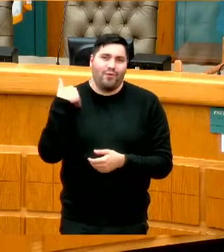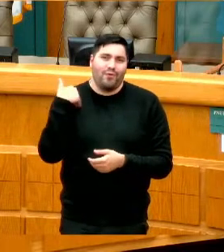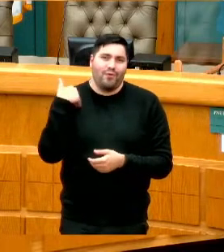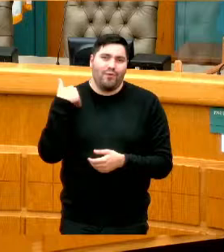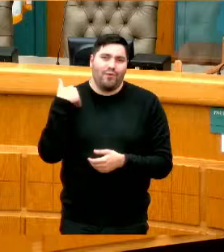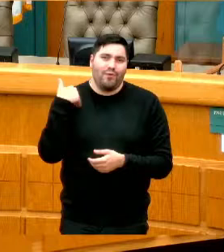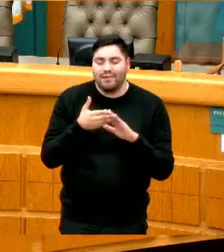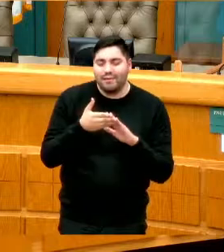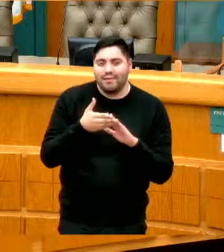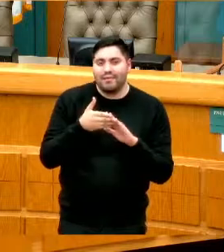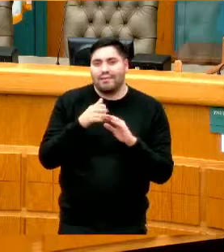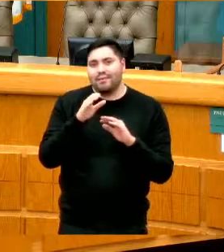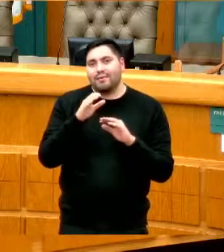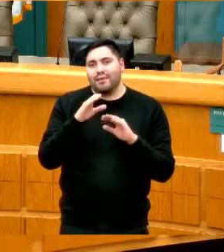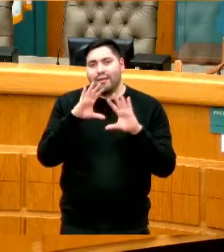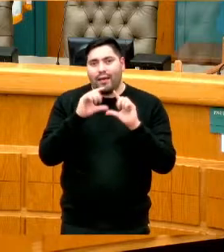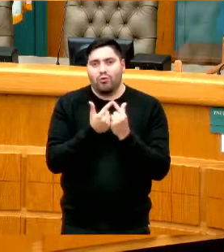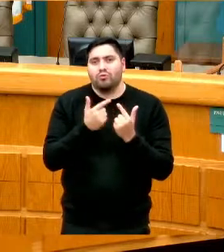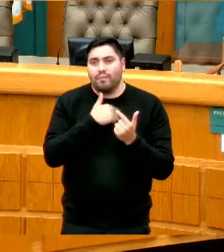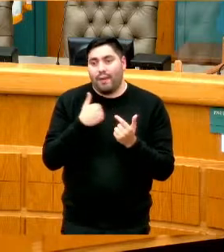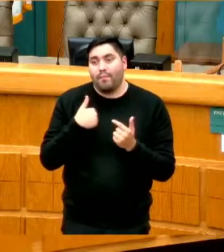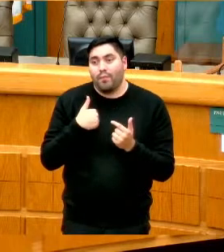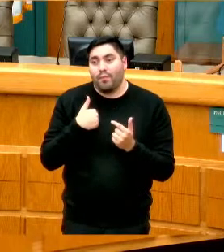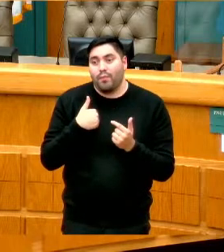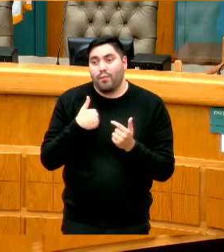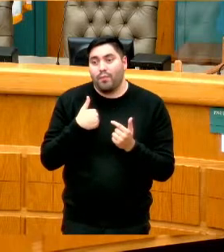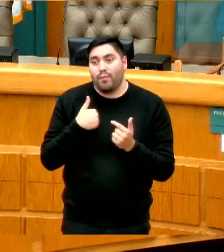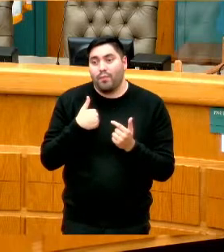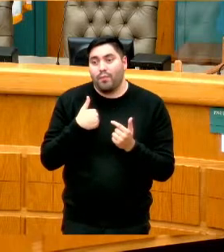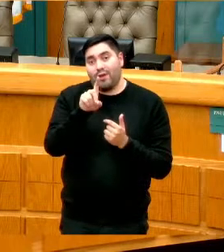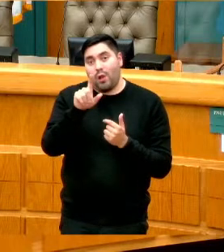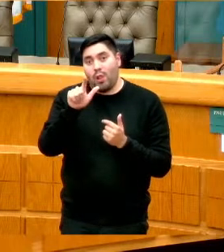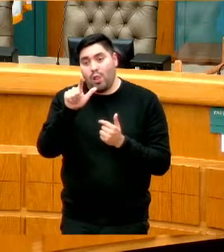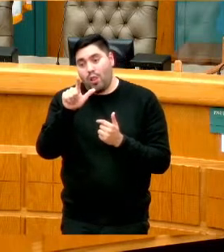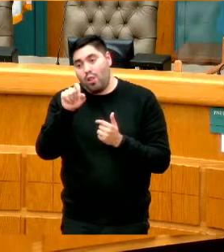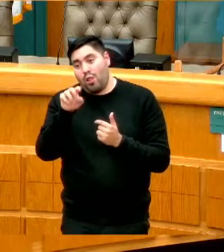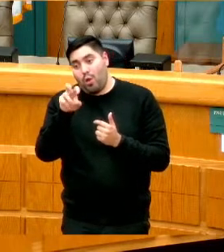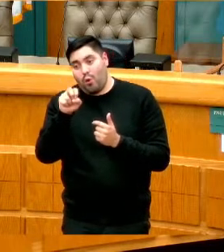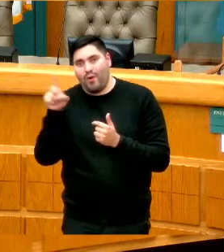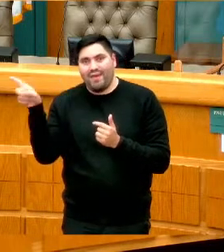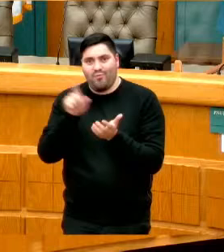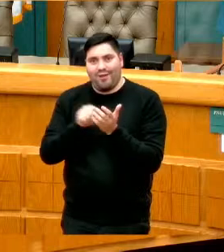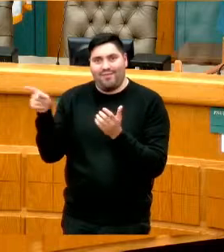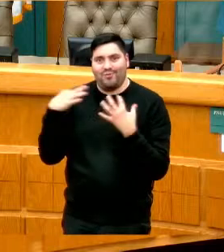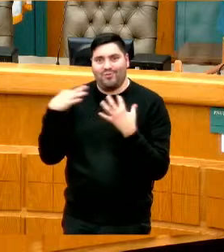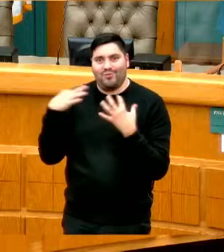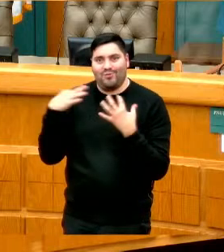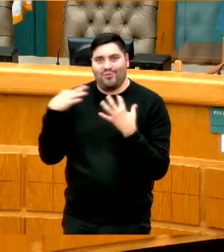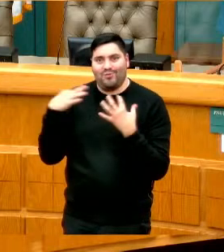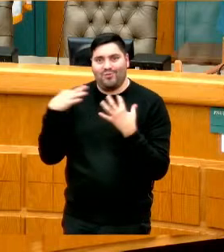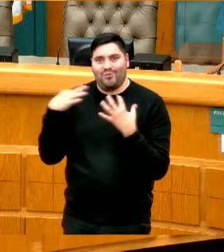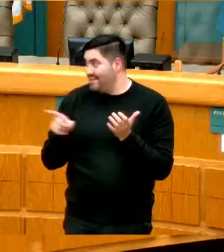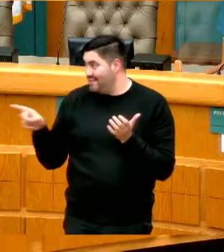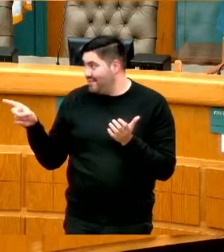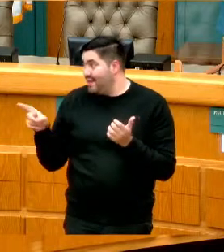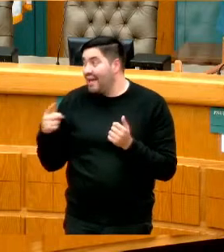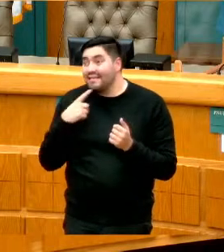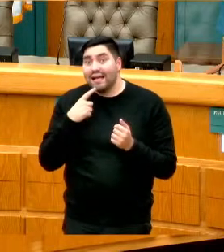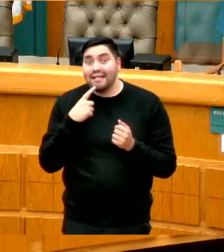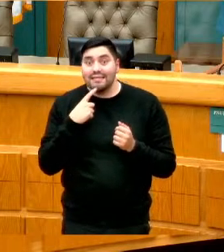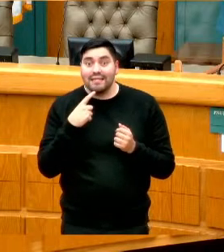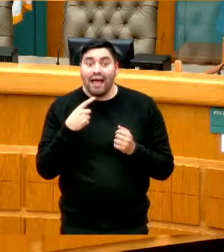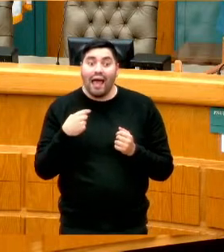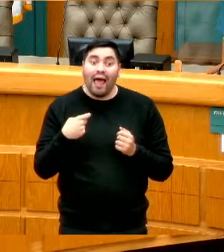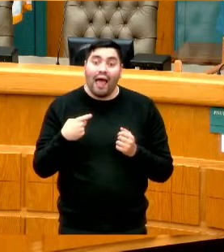Loeb, printed these shirts for everybody that was receiving a vaccine today. And it says, "I got shot in